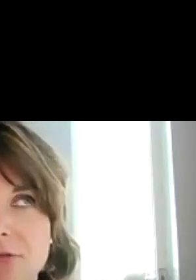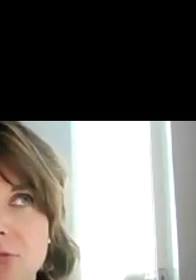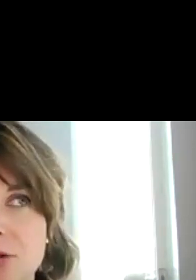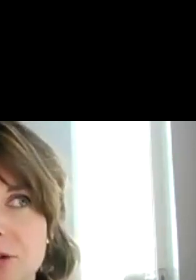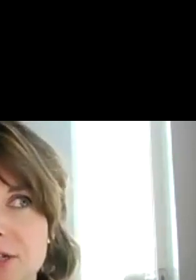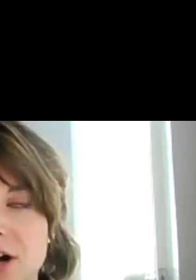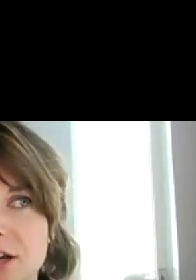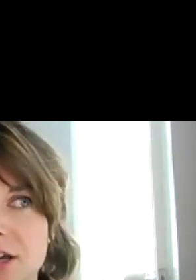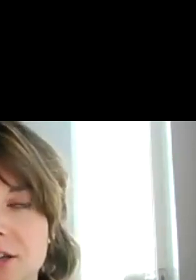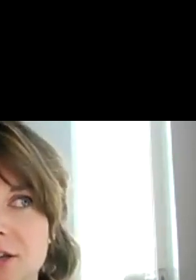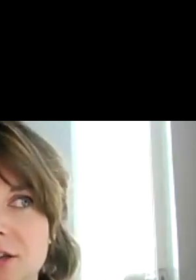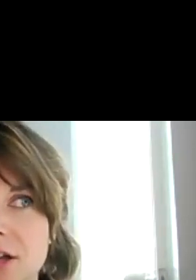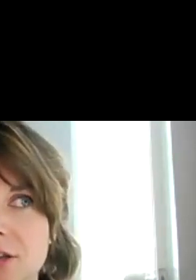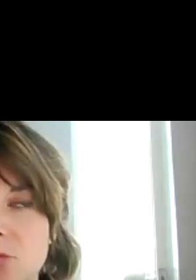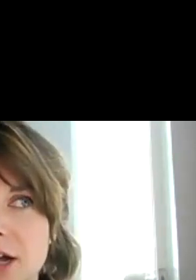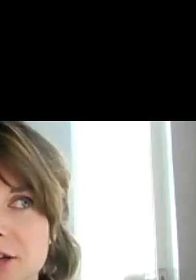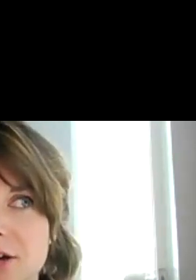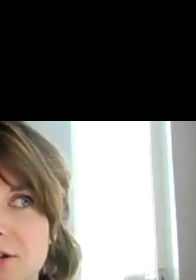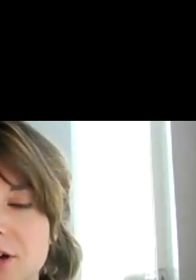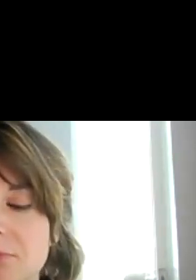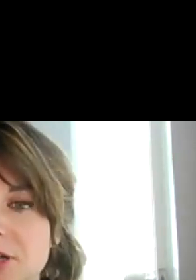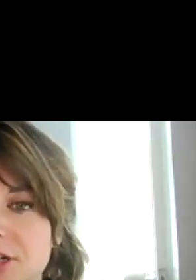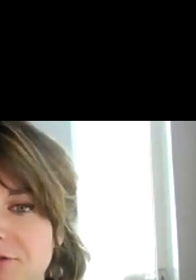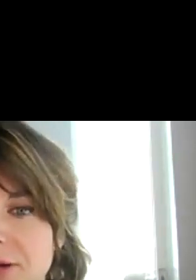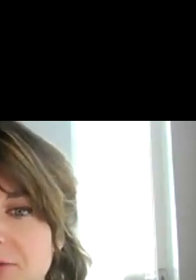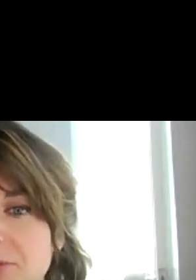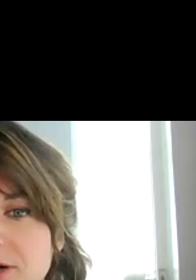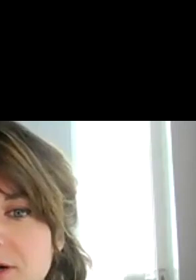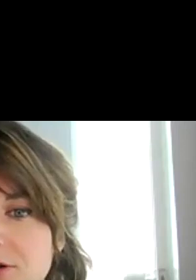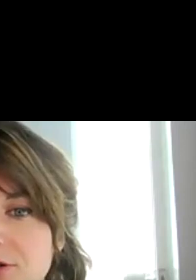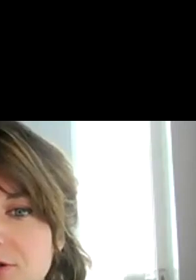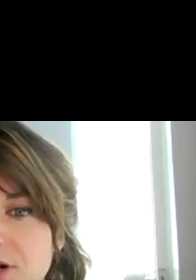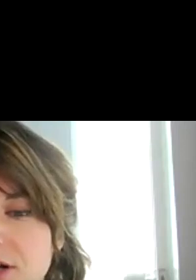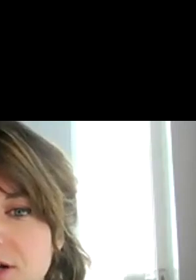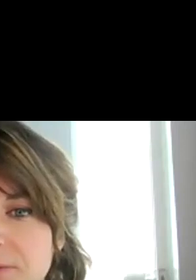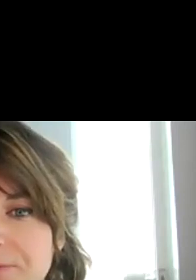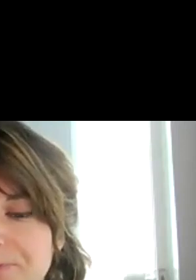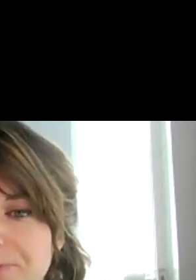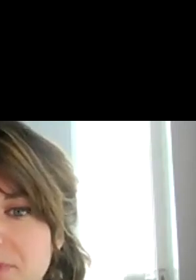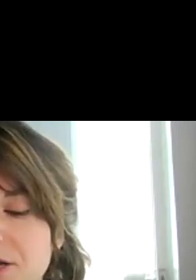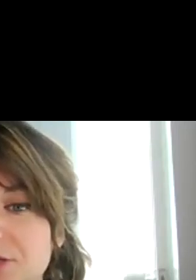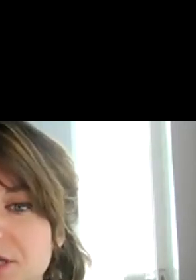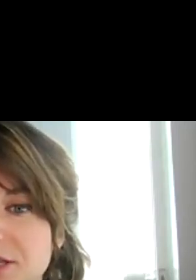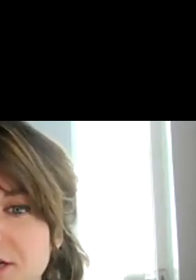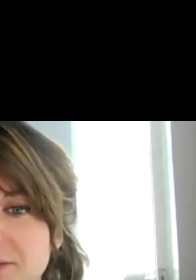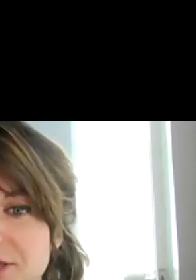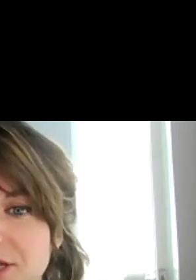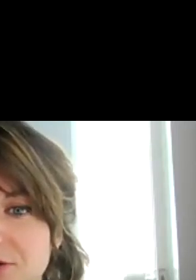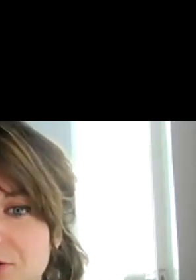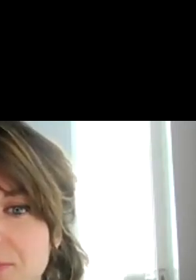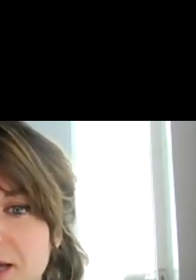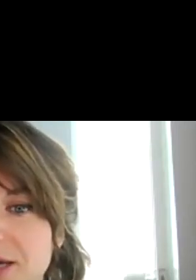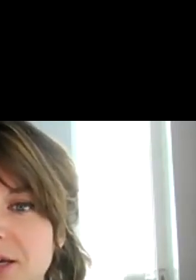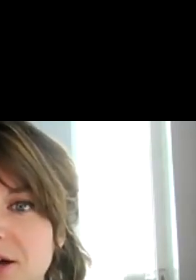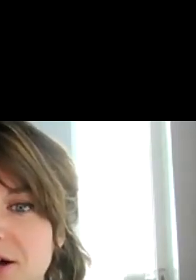believe when we were talking a little while ago, you had mentioned a family member who is related to Clementine,